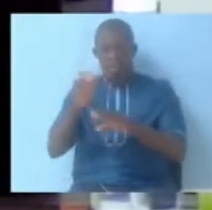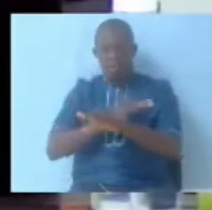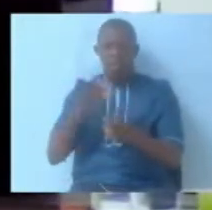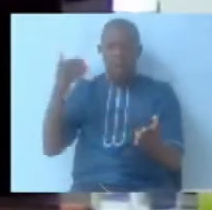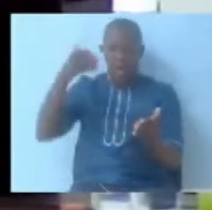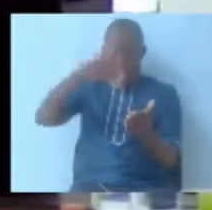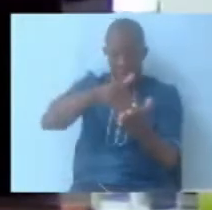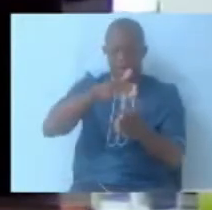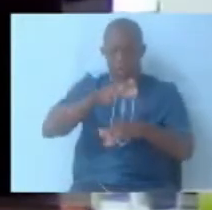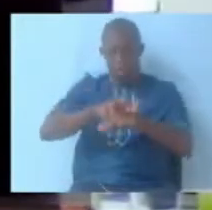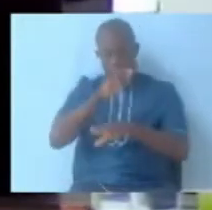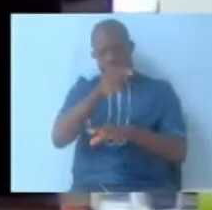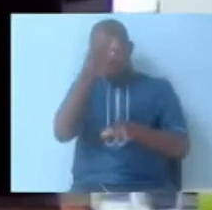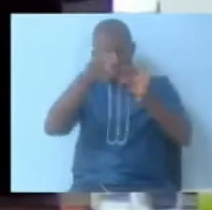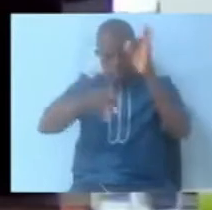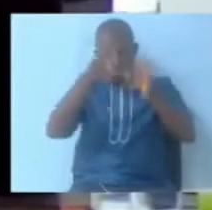particular